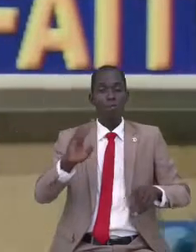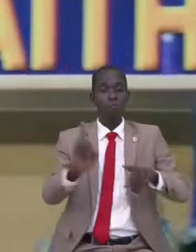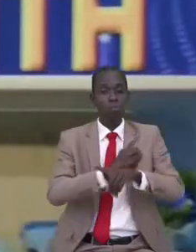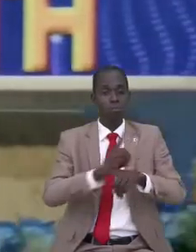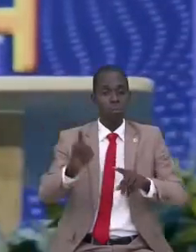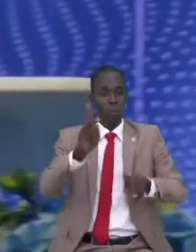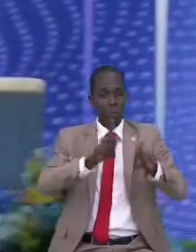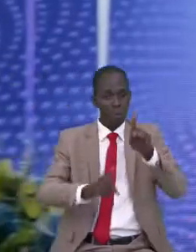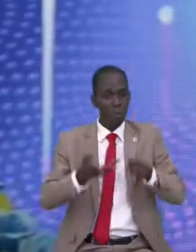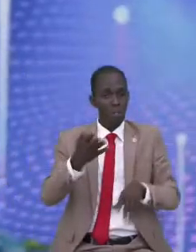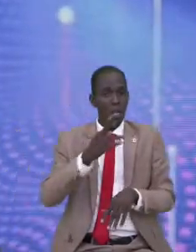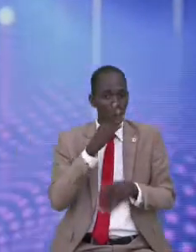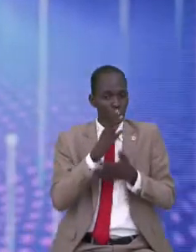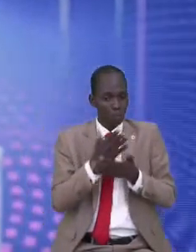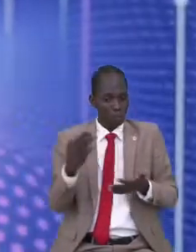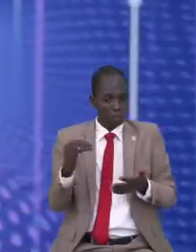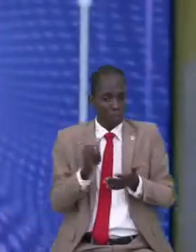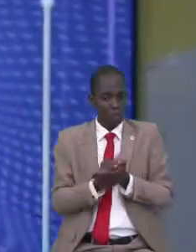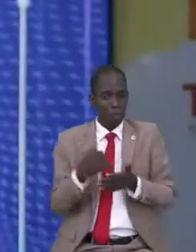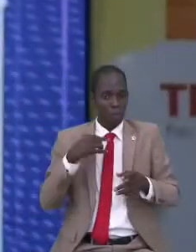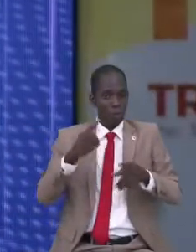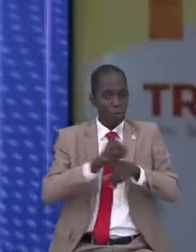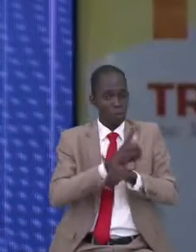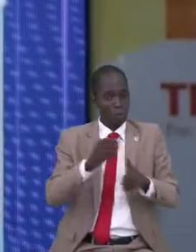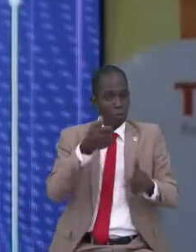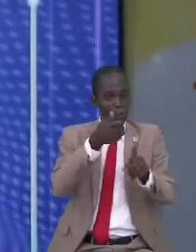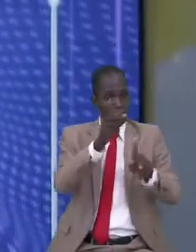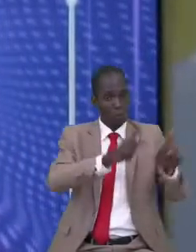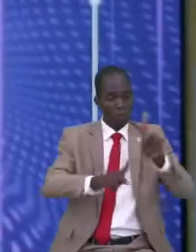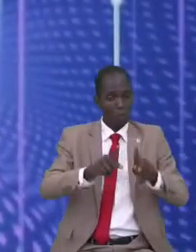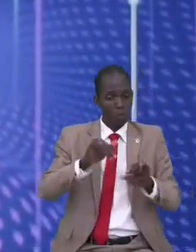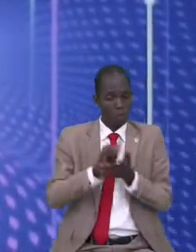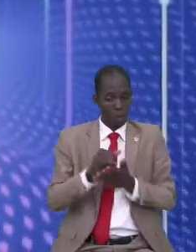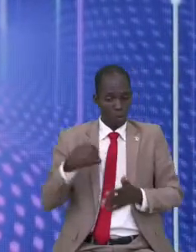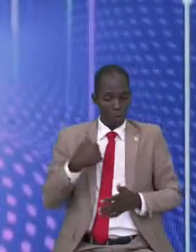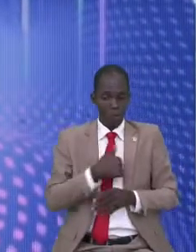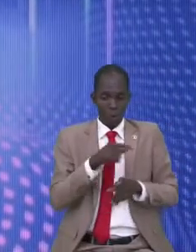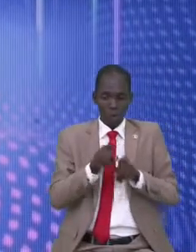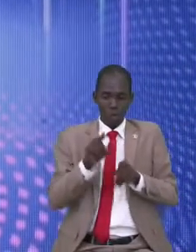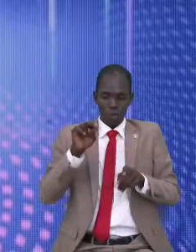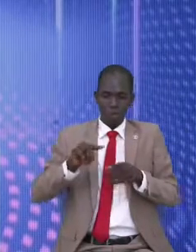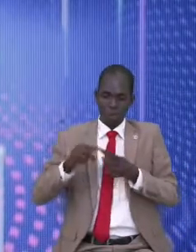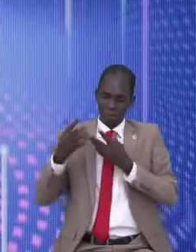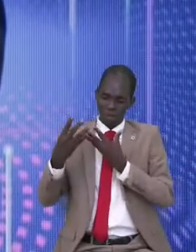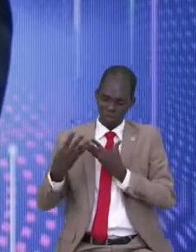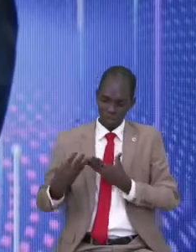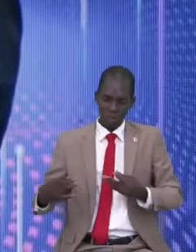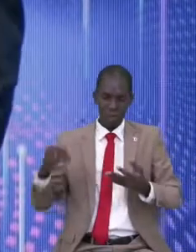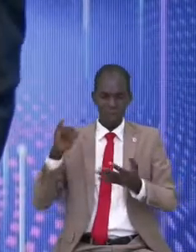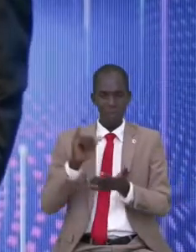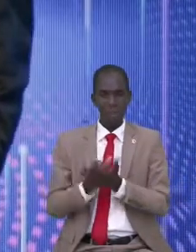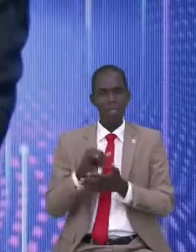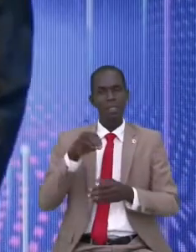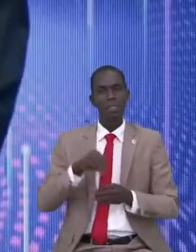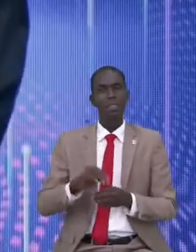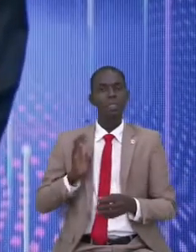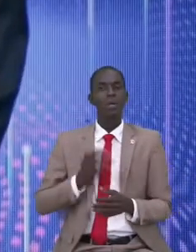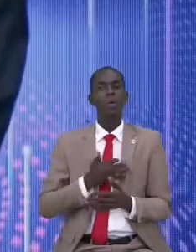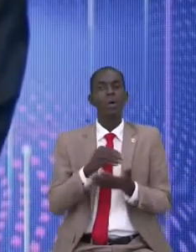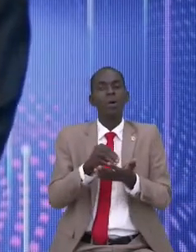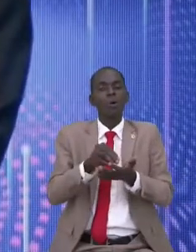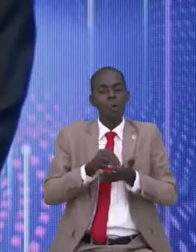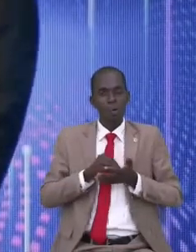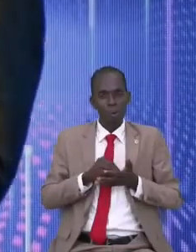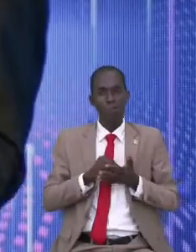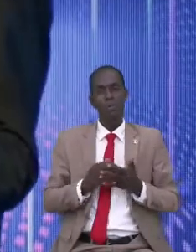the things we're rebuking them for, we need to have settled that in our own report